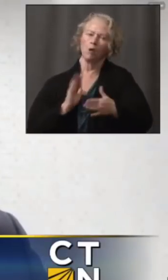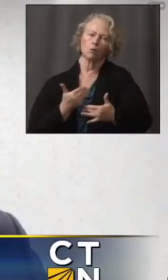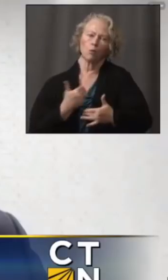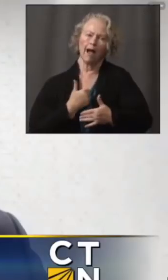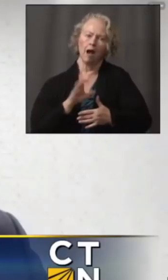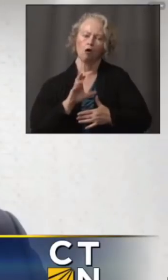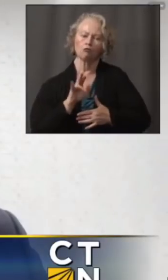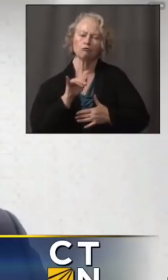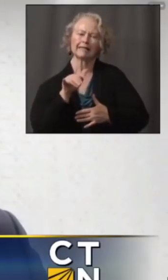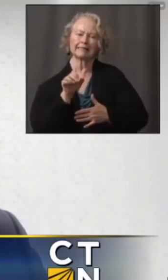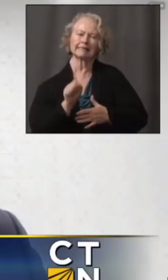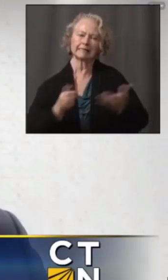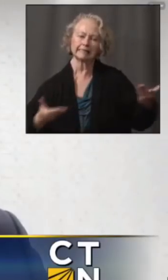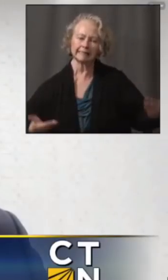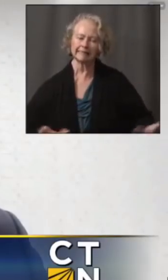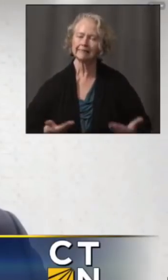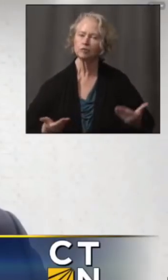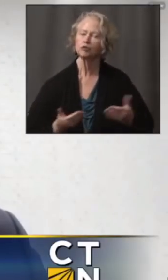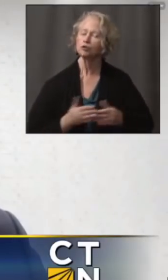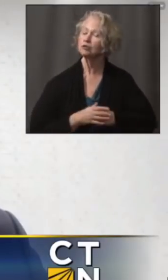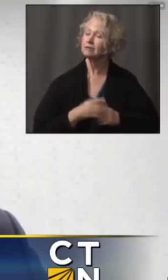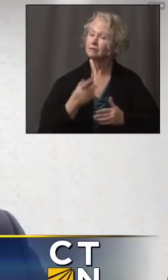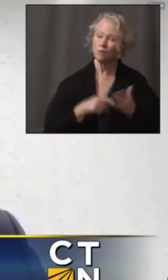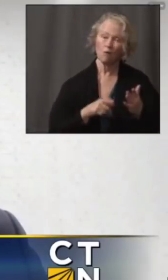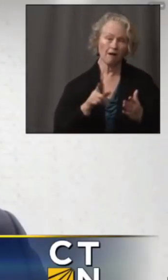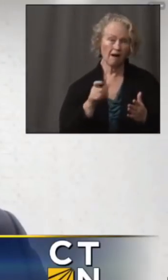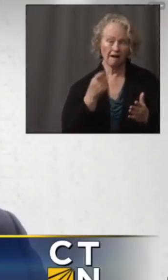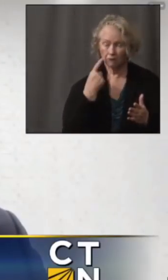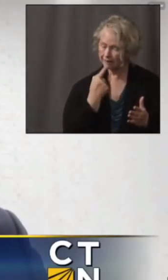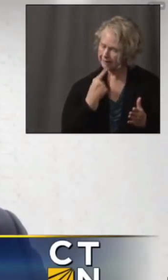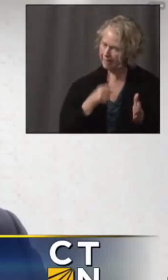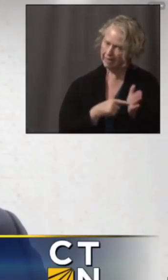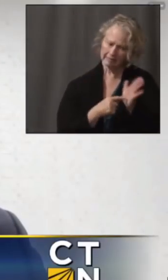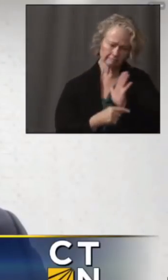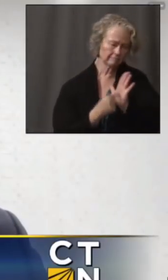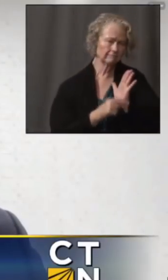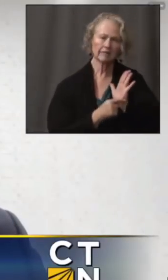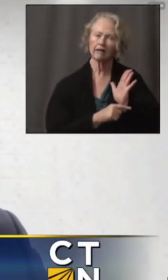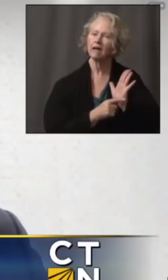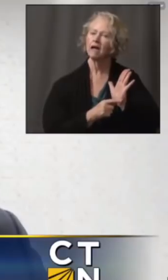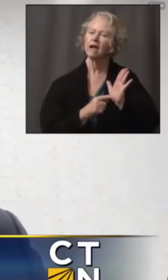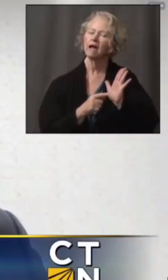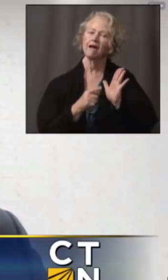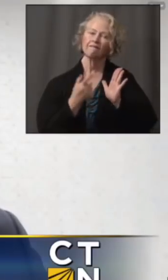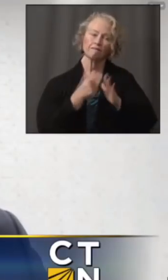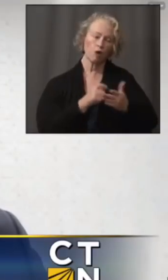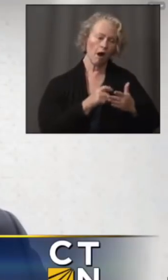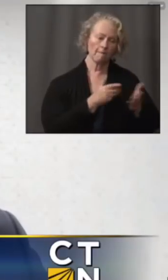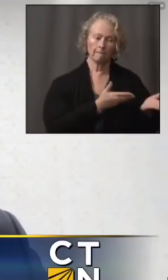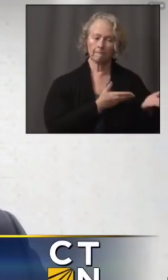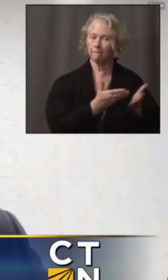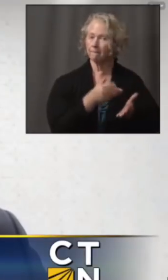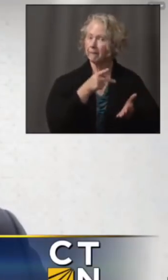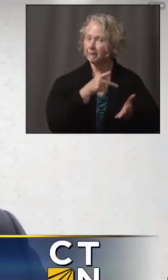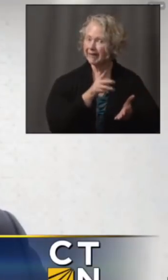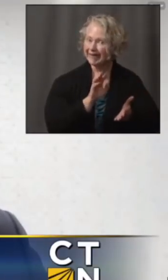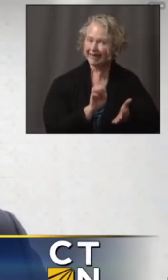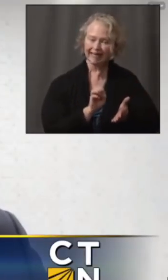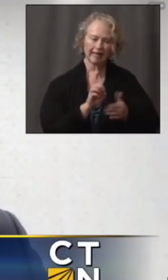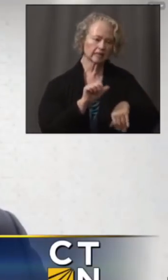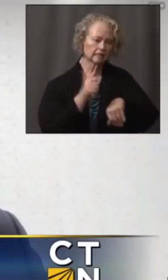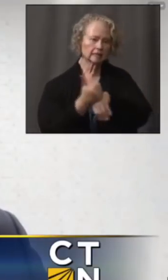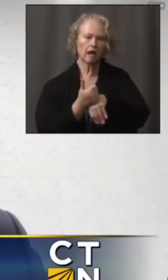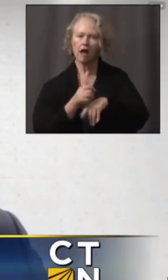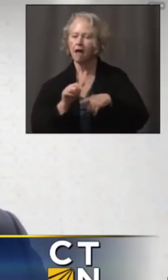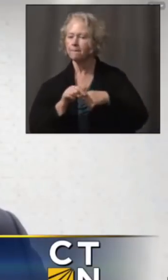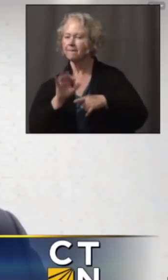here in our state. As the governor has stated, and it was full in that letter, not only from delivery of PPE, putting up filled